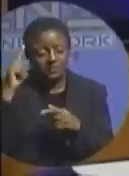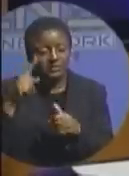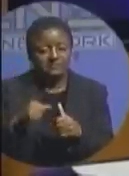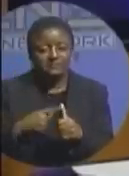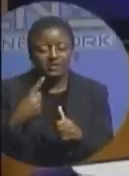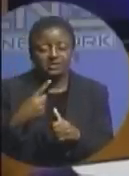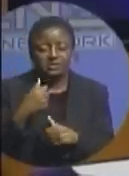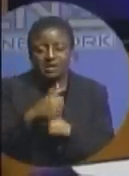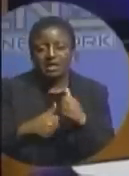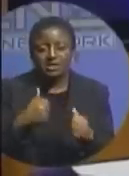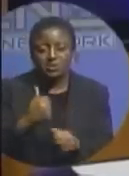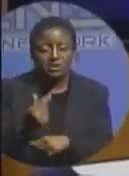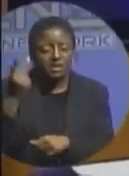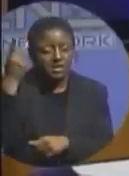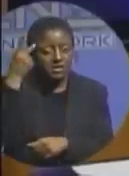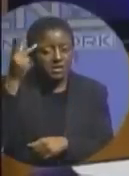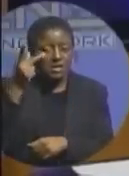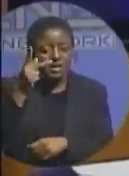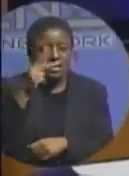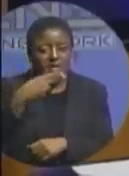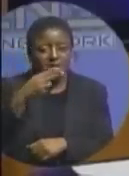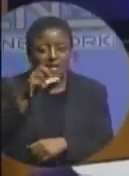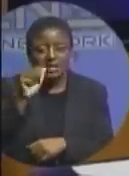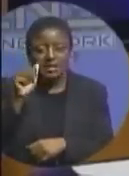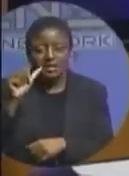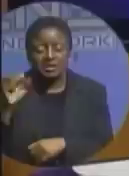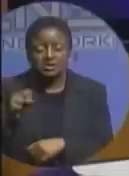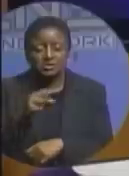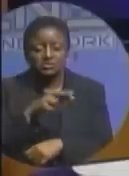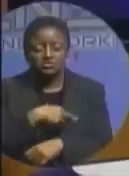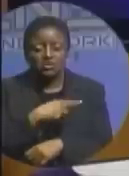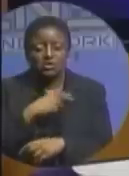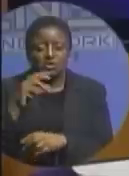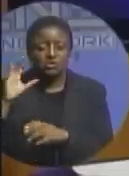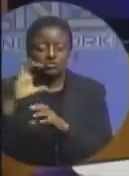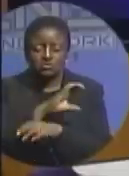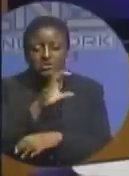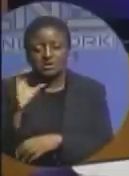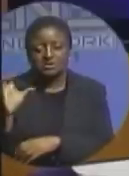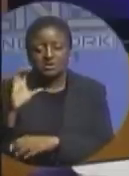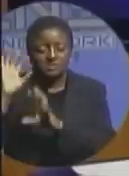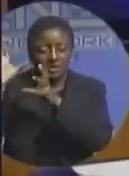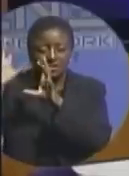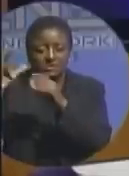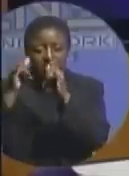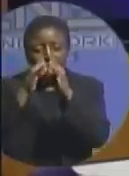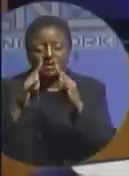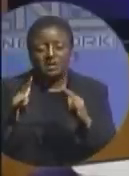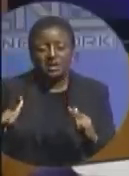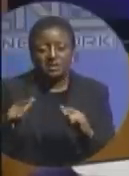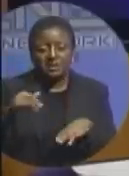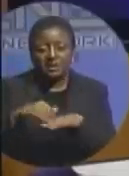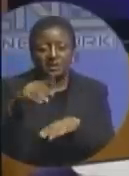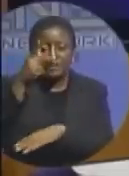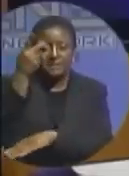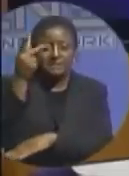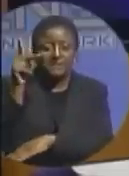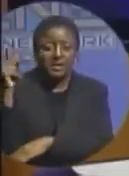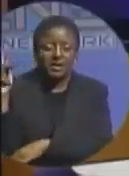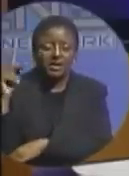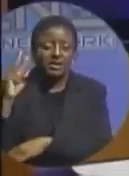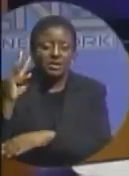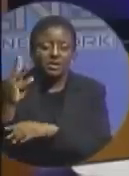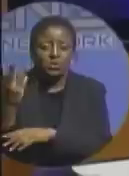Christmas Basketball Camp and Tournament. It's set for December 17th through the 29th at the Pinewood Gardens Park. Member of Parliament for the area, the Honorable Kalis